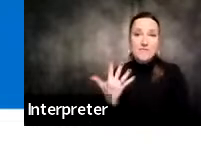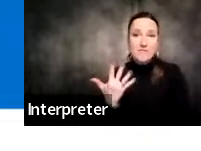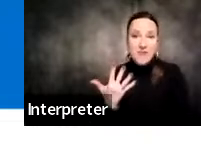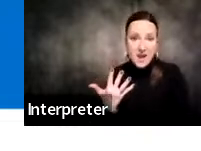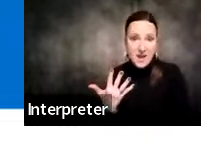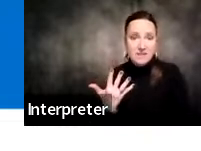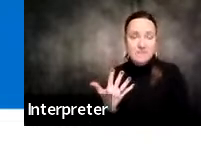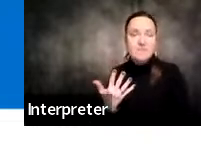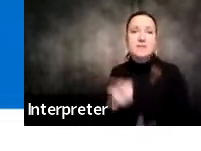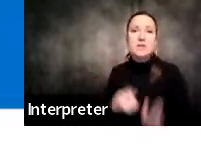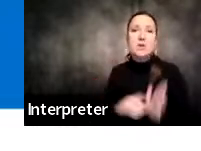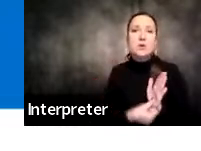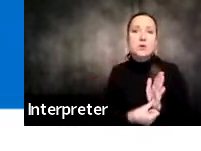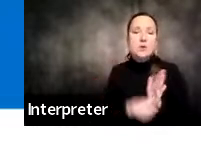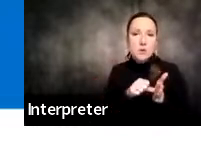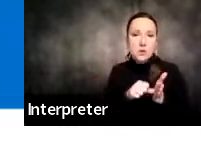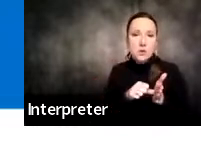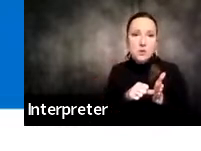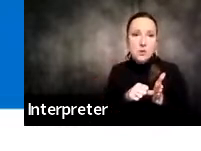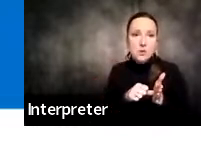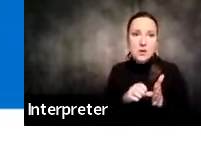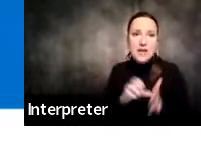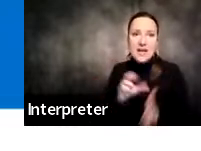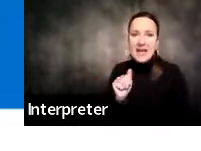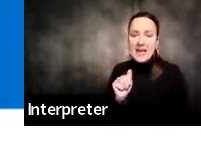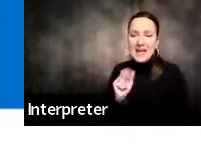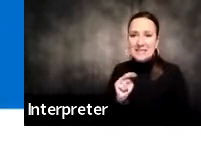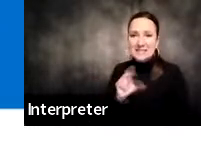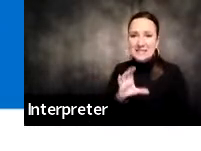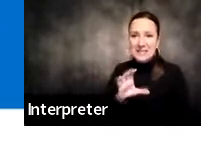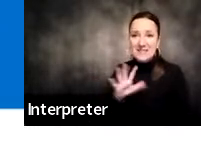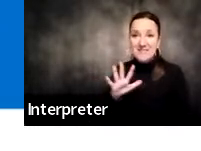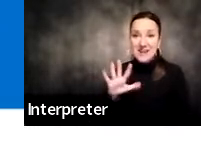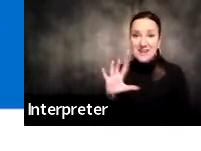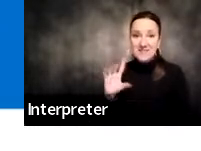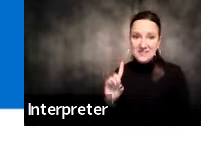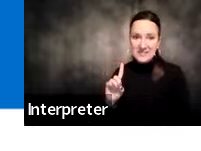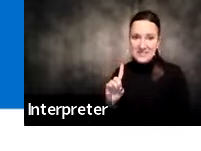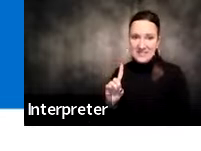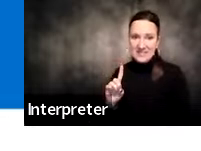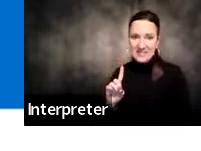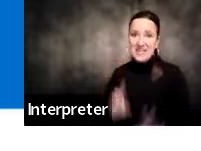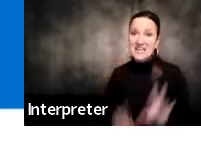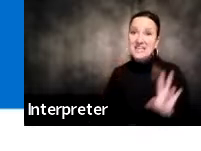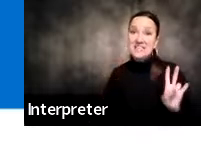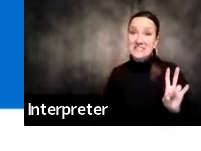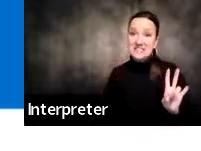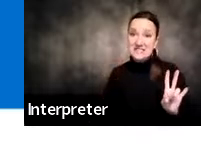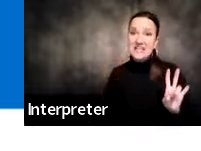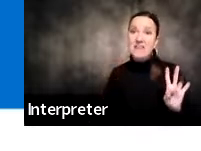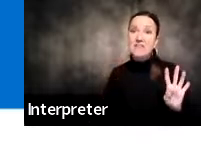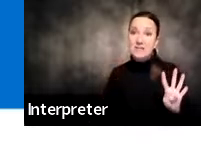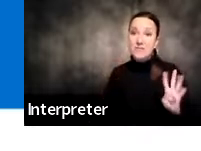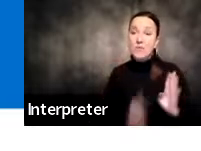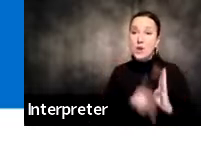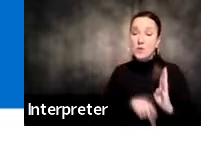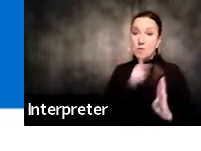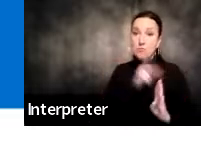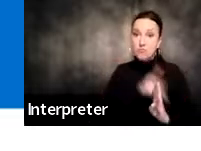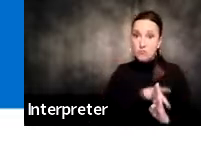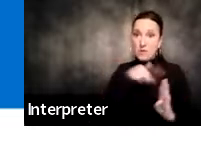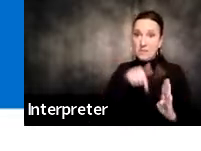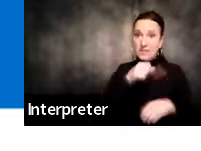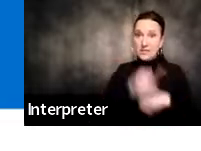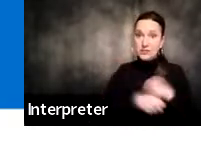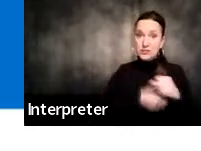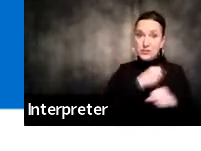on Ward on ANC 5D, we have 74 premises in the program this year. Right